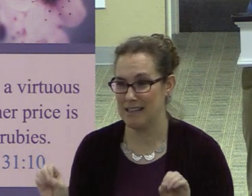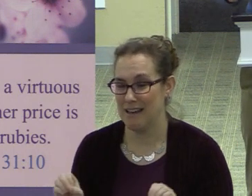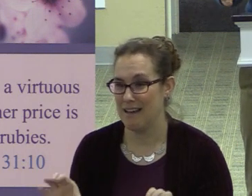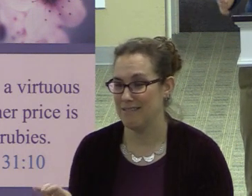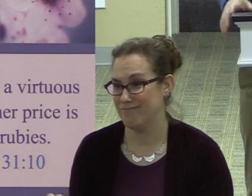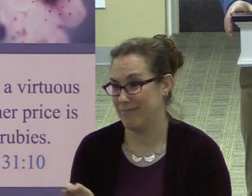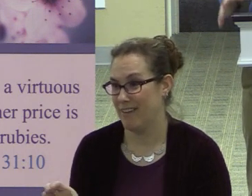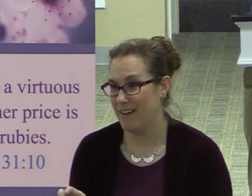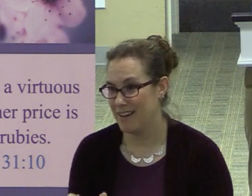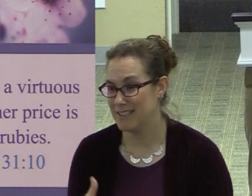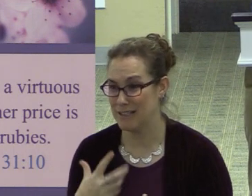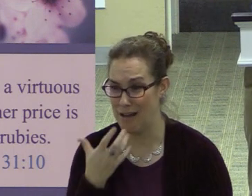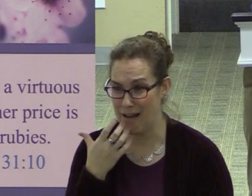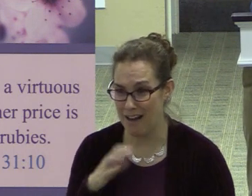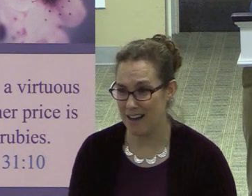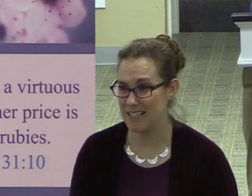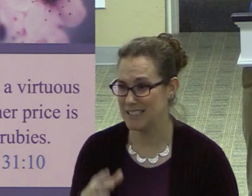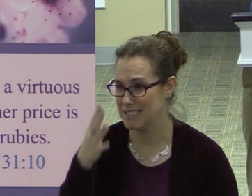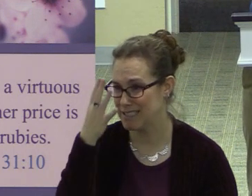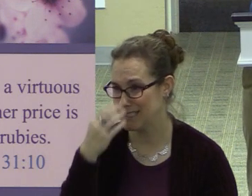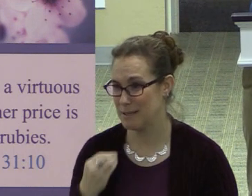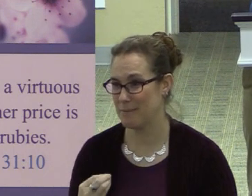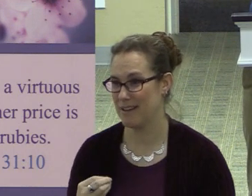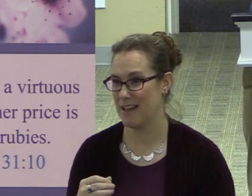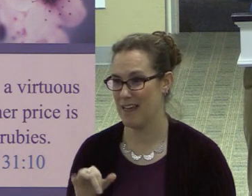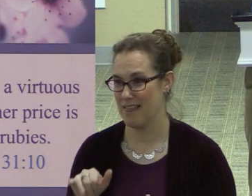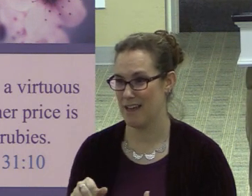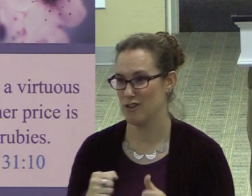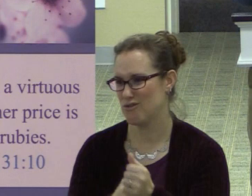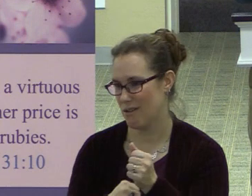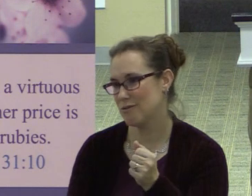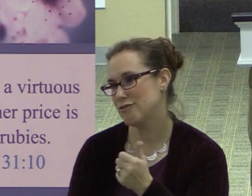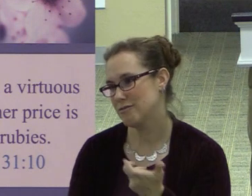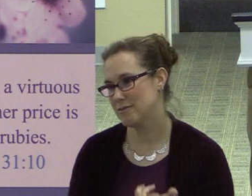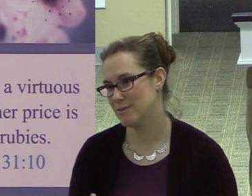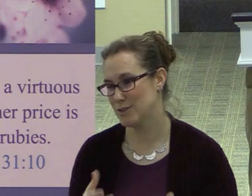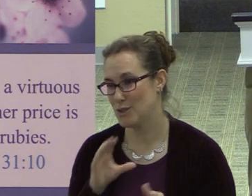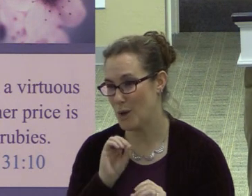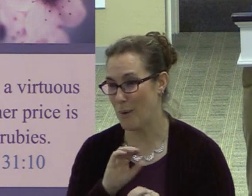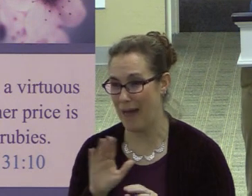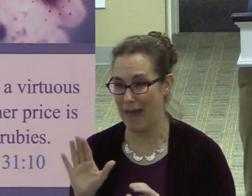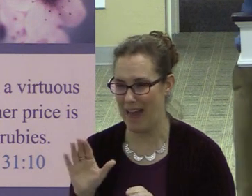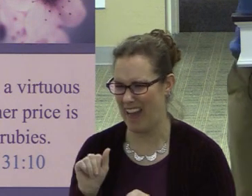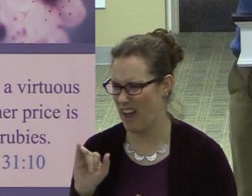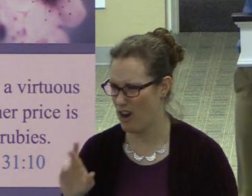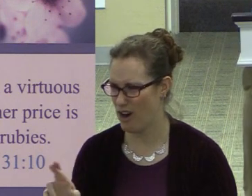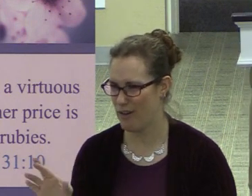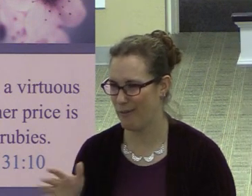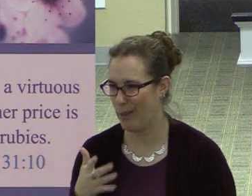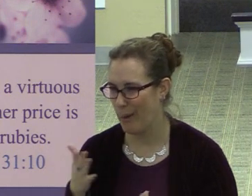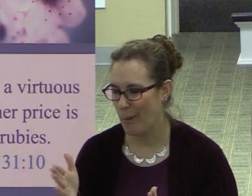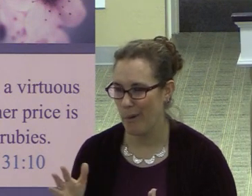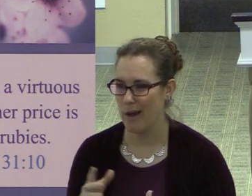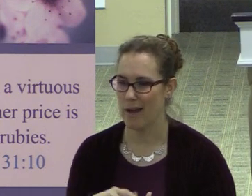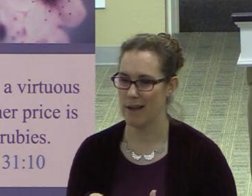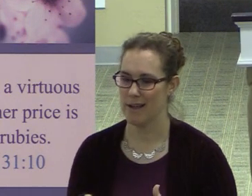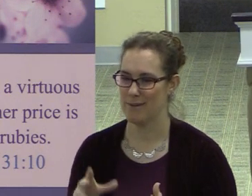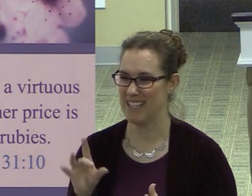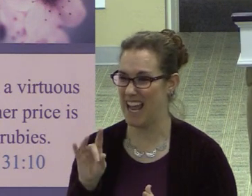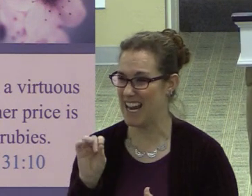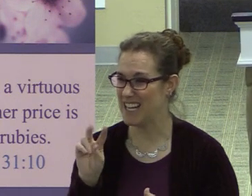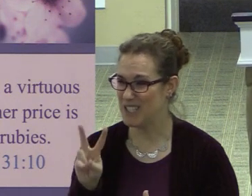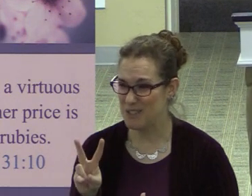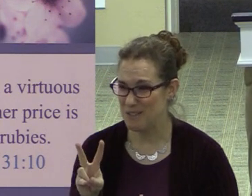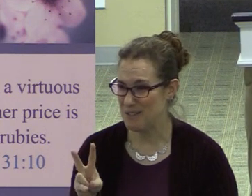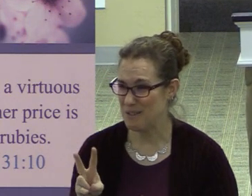so incredibly hot. Sleeping in that initial structure was horrible. There was no airflow. It would drop. Even though it was about 82 outside,